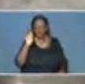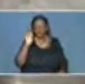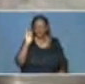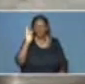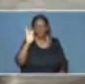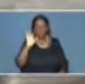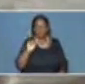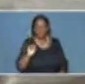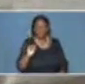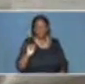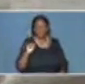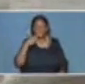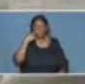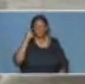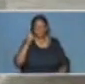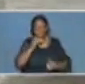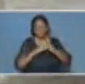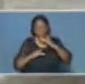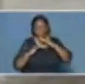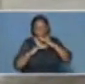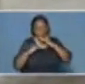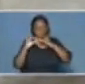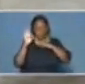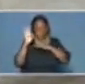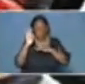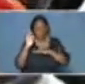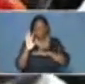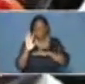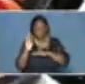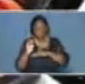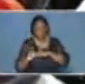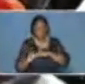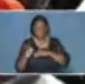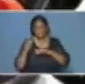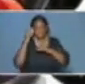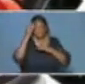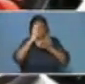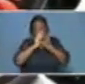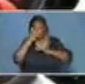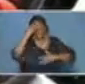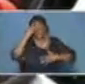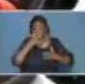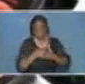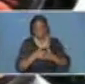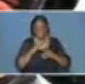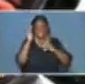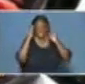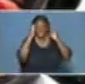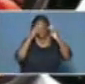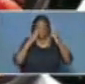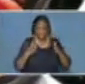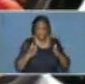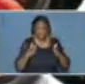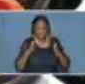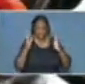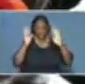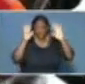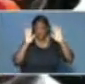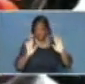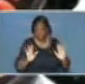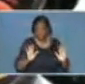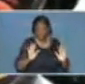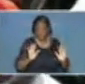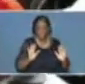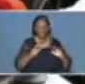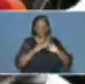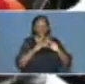because vaccination rates are below 95%. Tourism is booming, which is great news, but that also means that we're having a lot